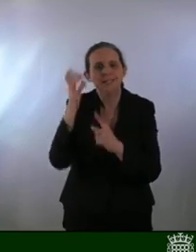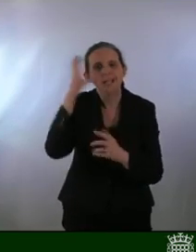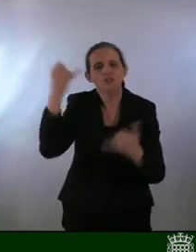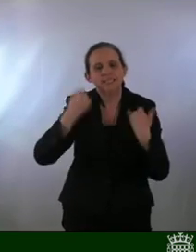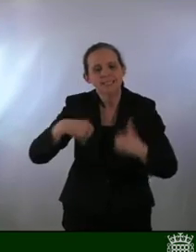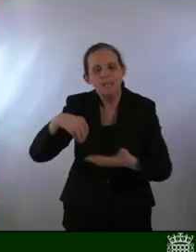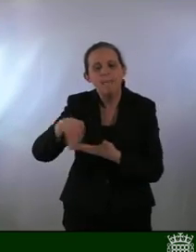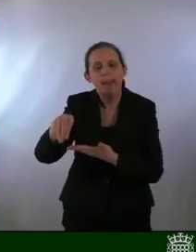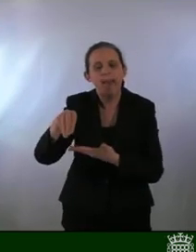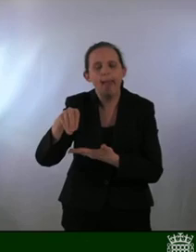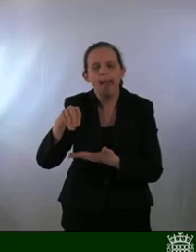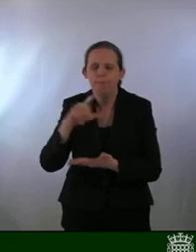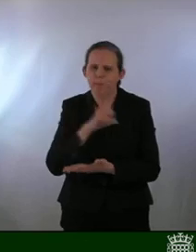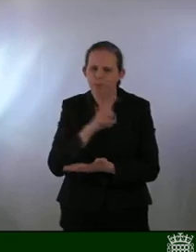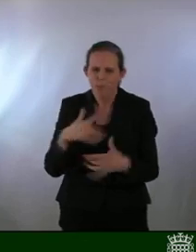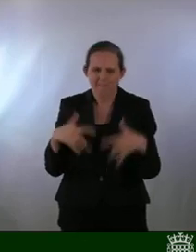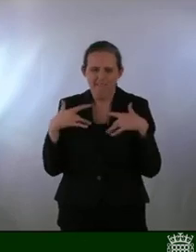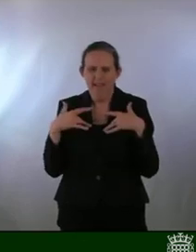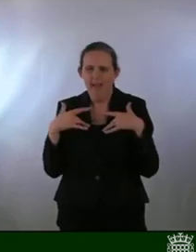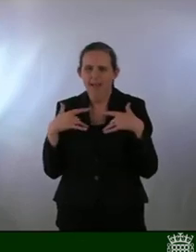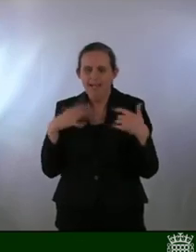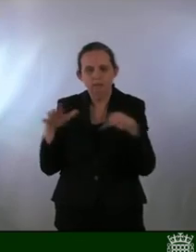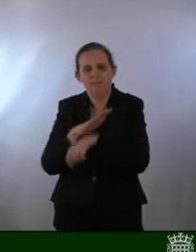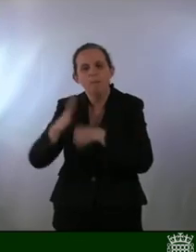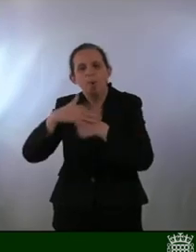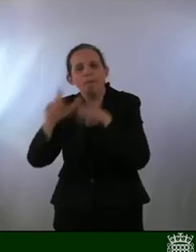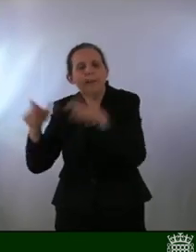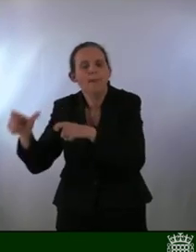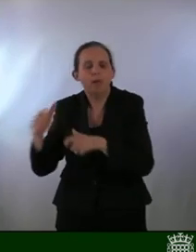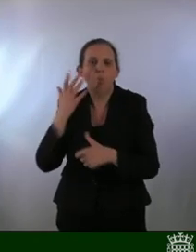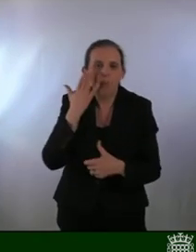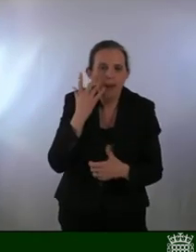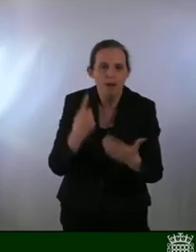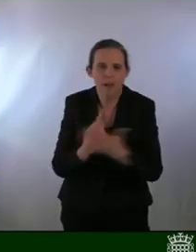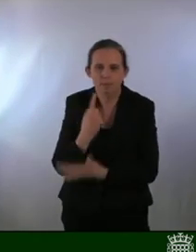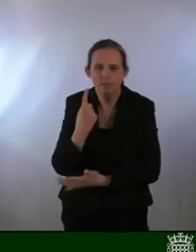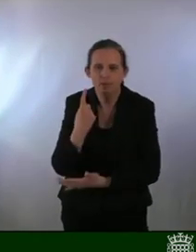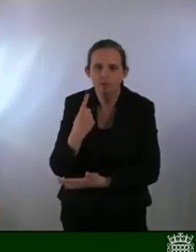do not go far enough. When will he make that assessment? We're making it constantly.